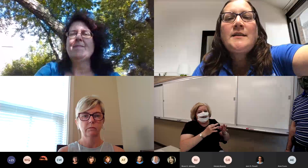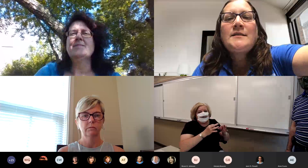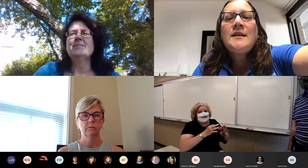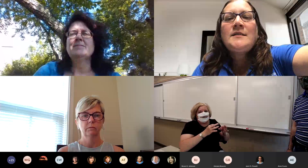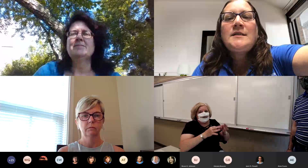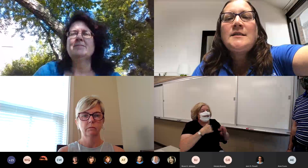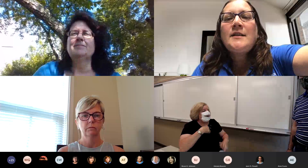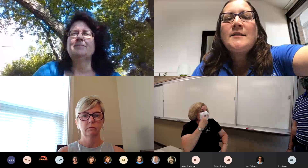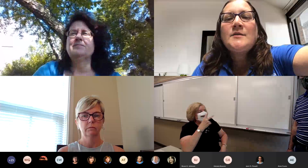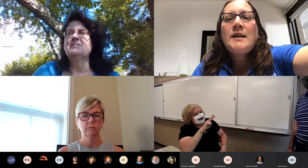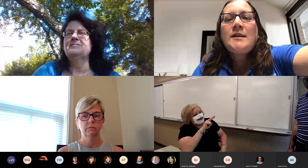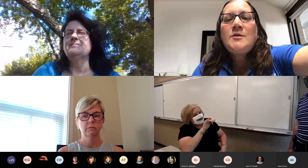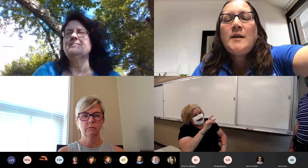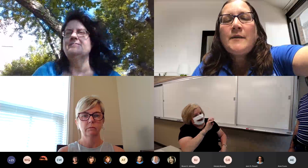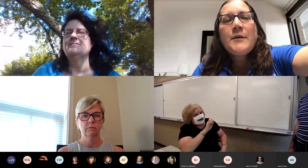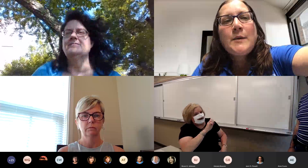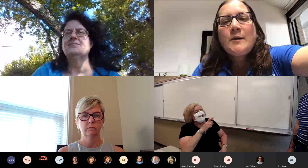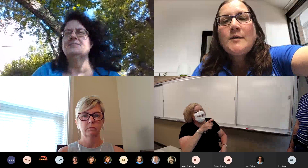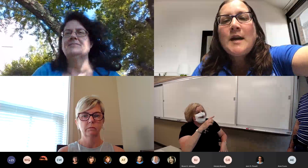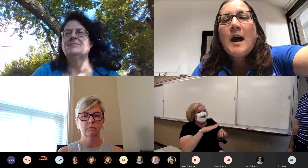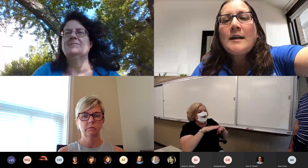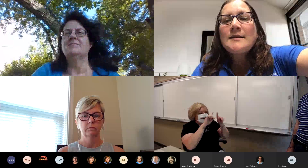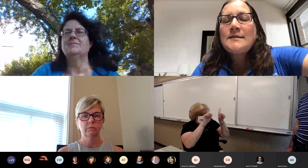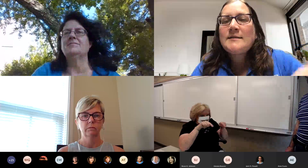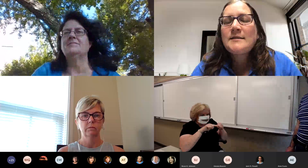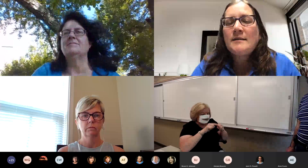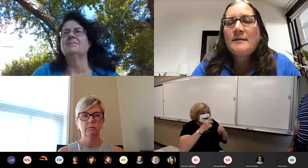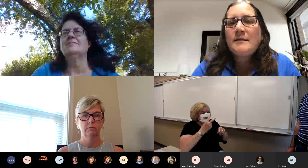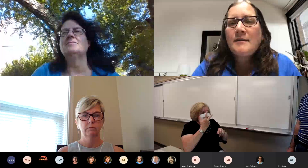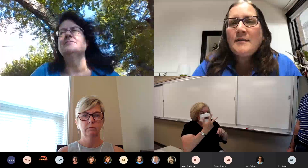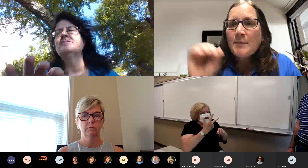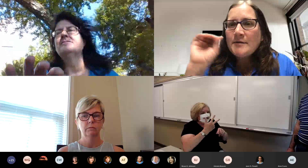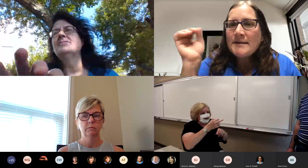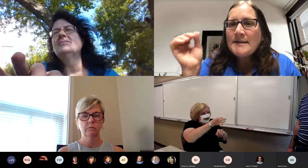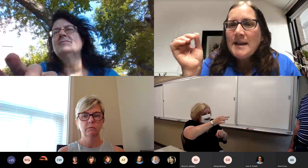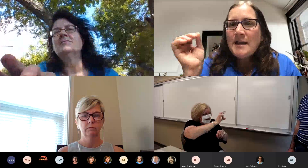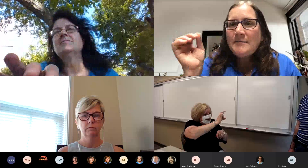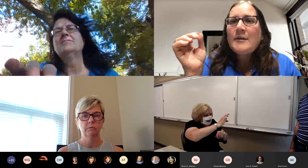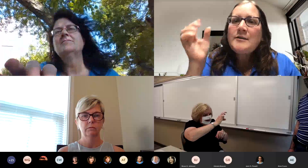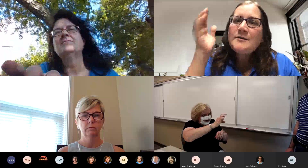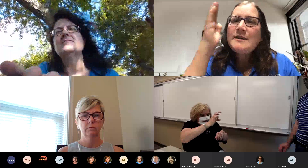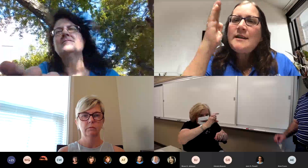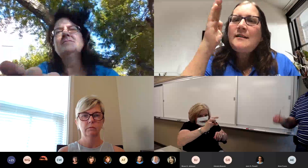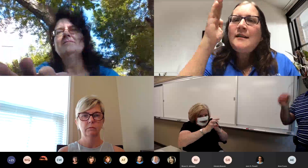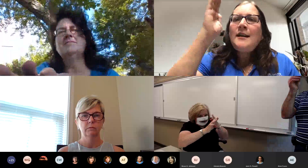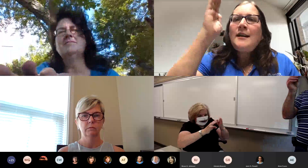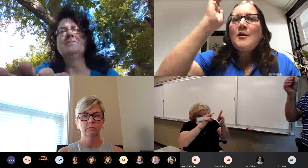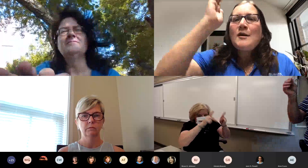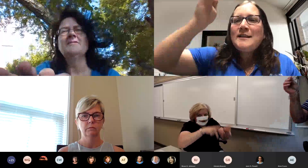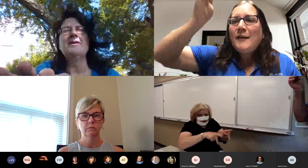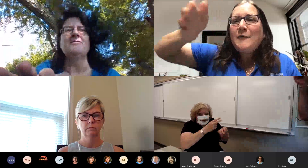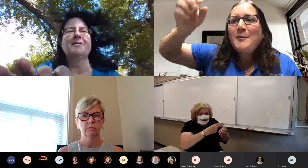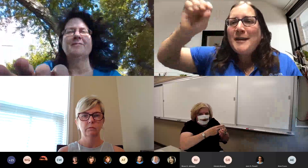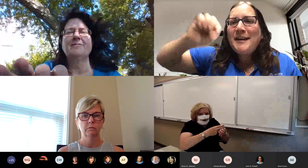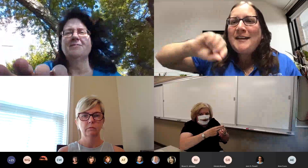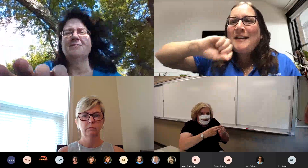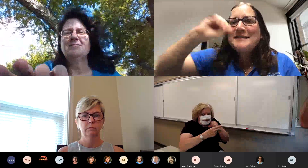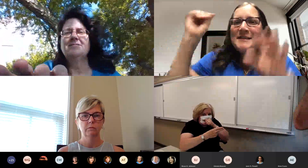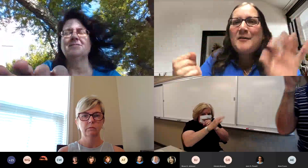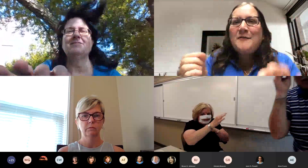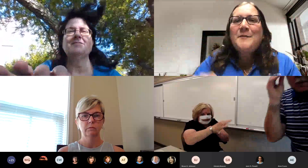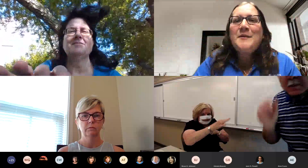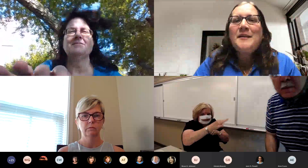see Vicky's, she's on the screen and you have the three little dots next to the person's name, like you see. Or I see Kevin